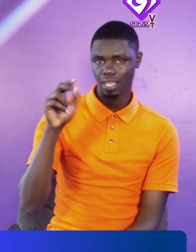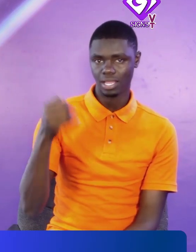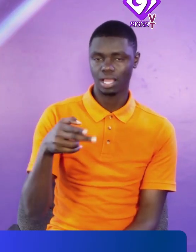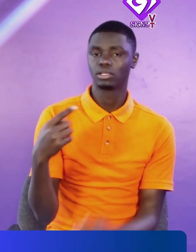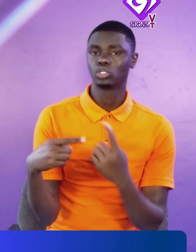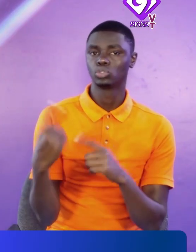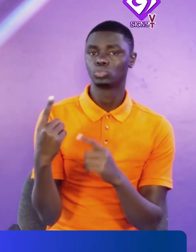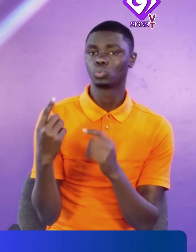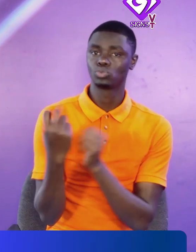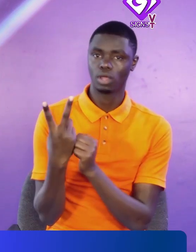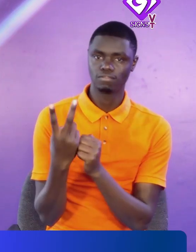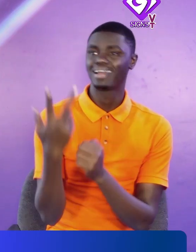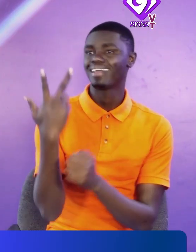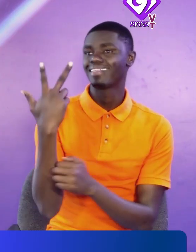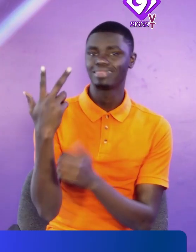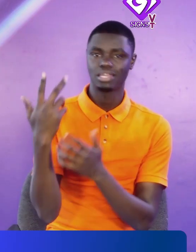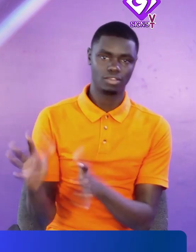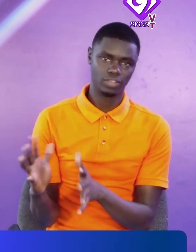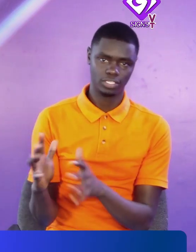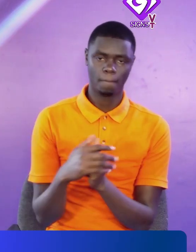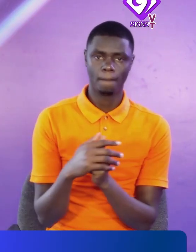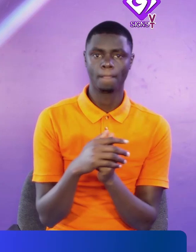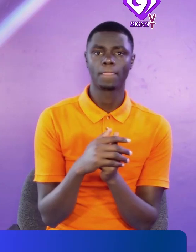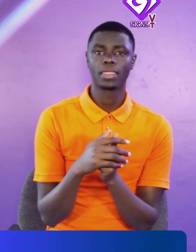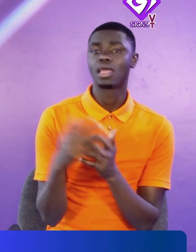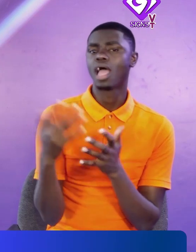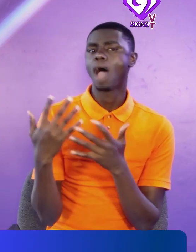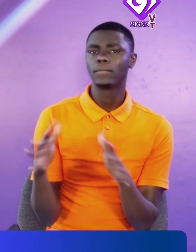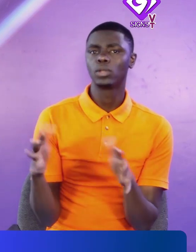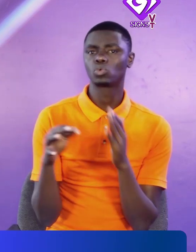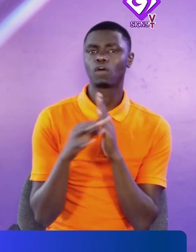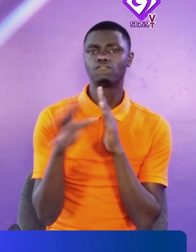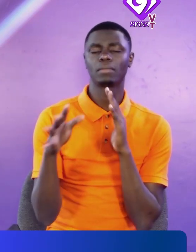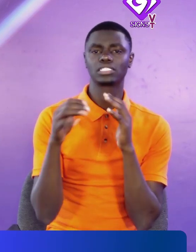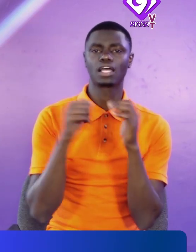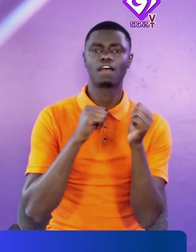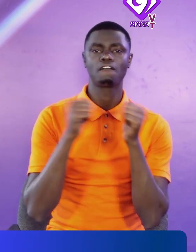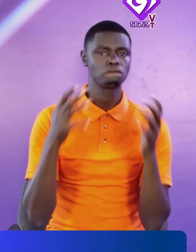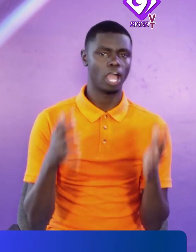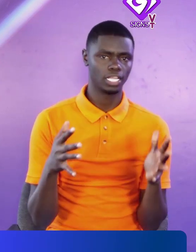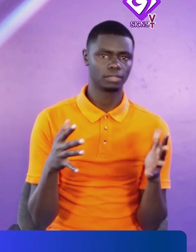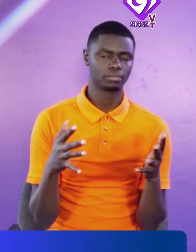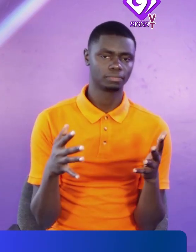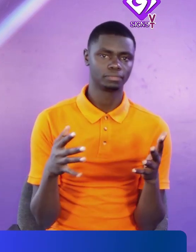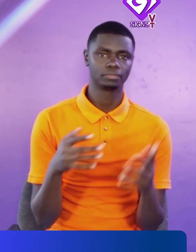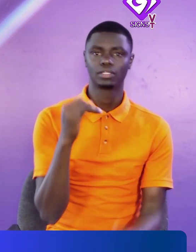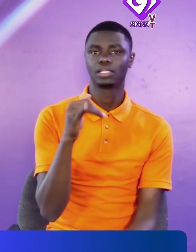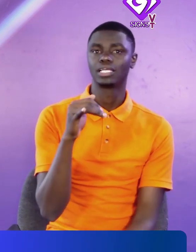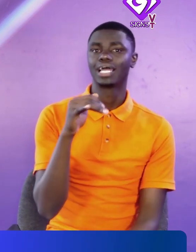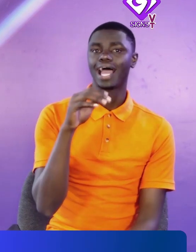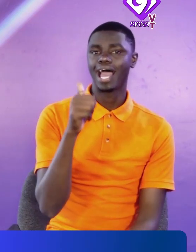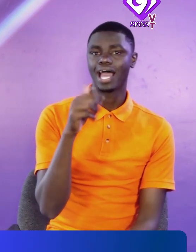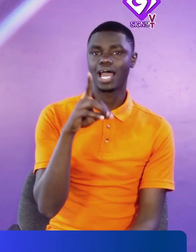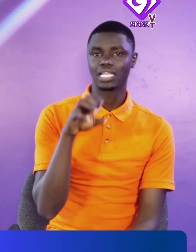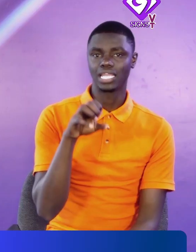and 3 defeats. Pereira amelose kwa famous fighters kama Israel Adesanya